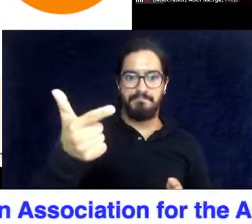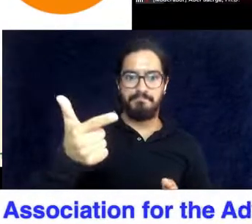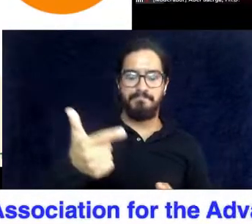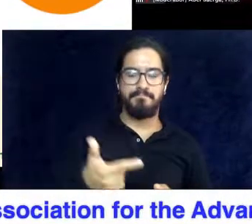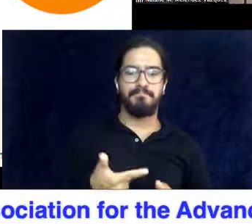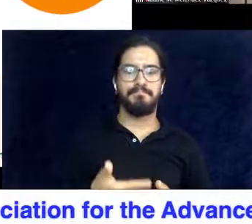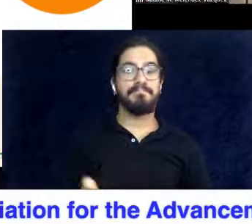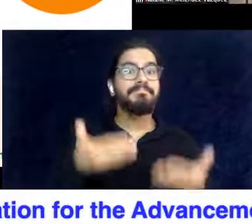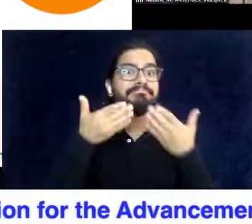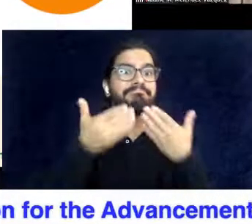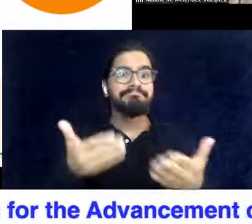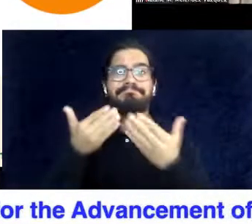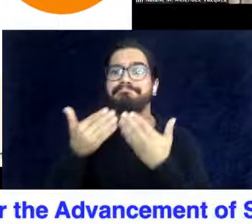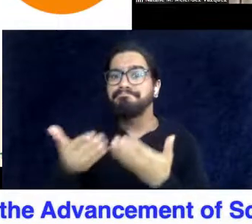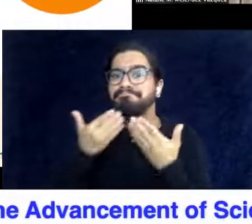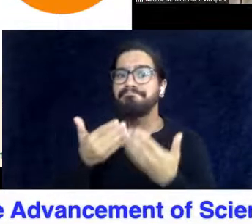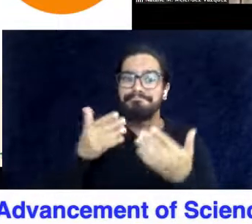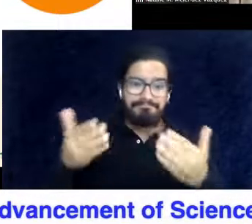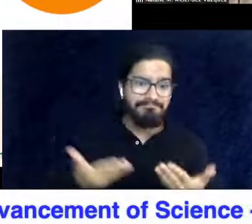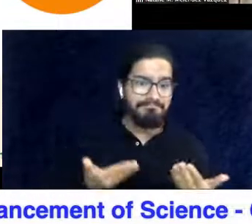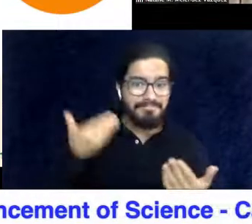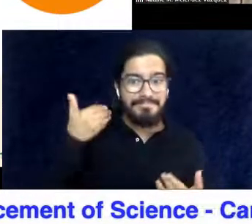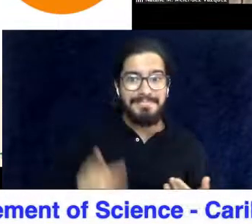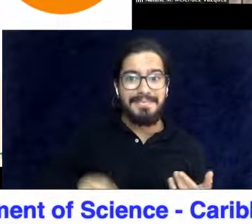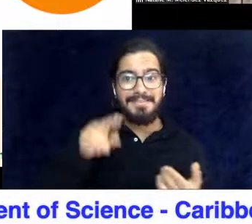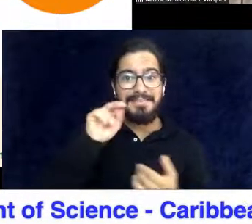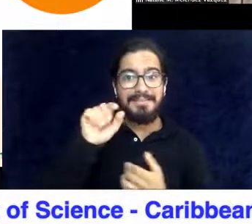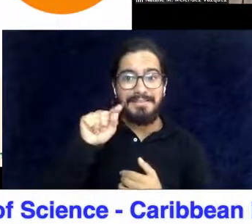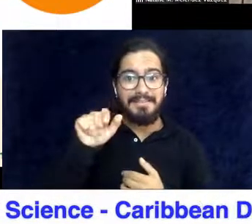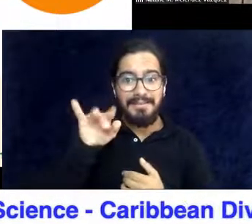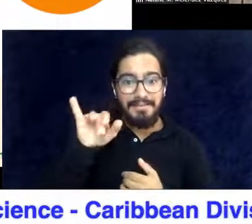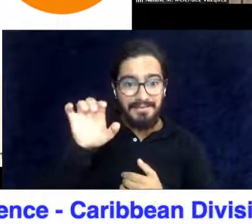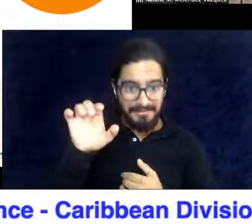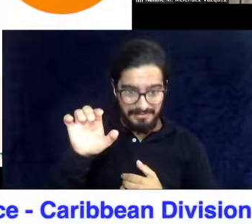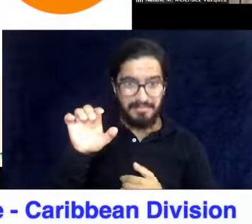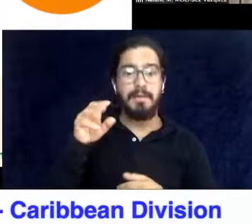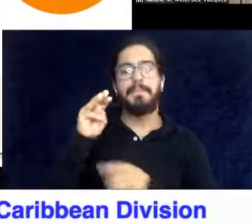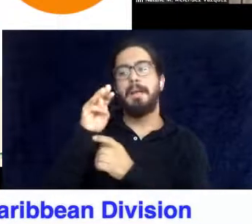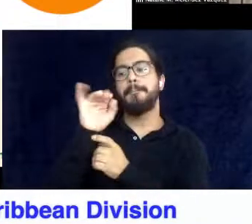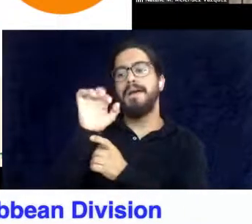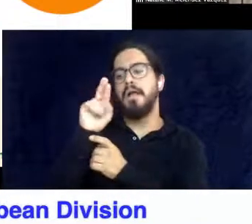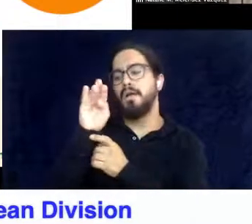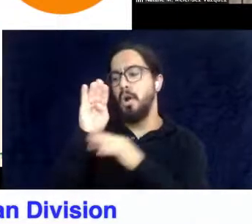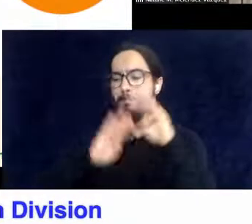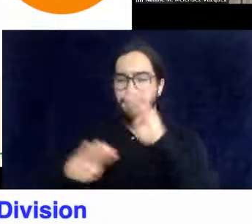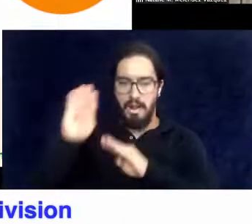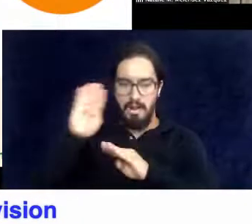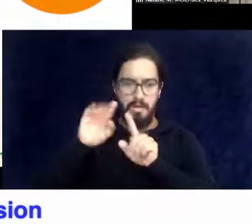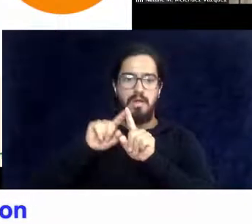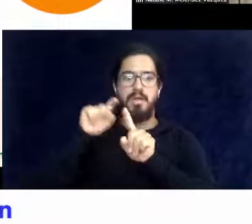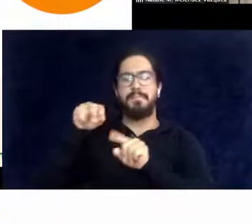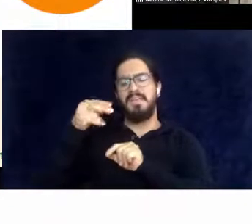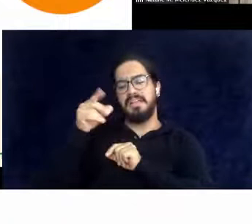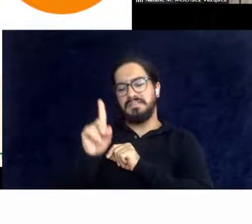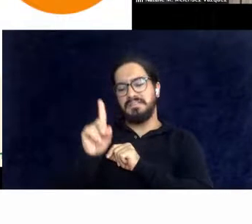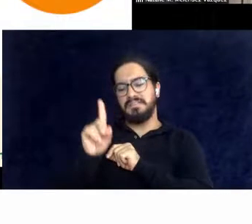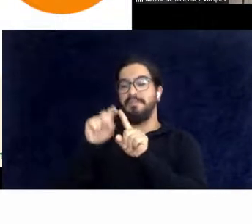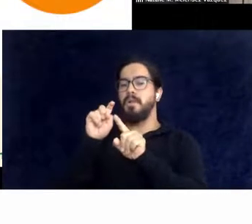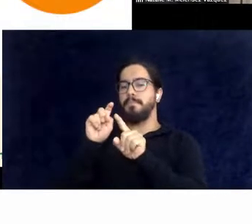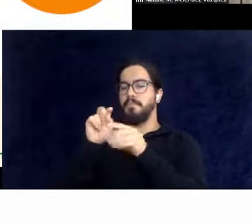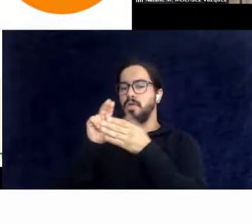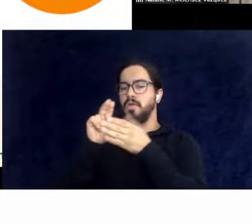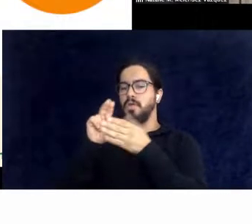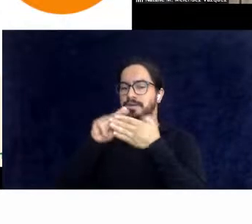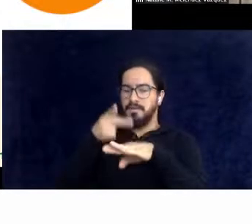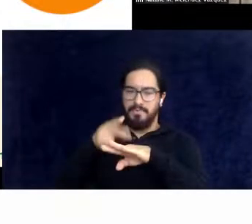Thank you so much for having me here. My name is Natalie Melendez. I'm a microbiology PhD student from the University of Puerto Rico at the Medical Sciences